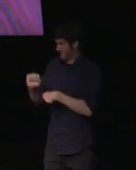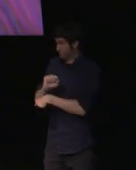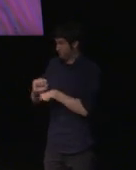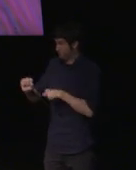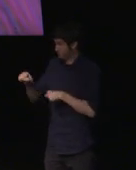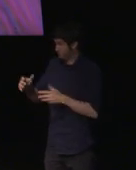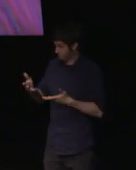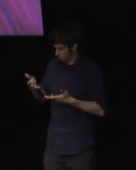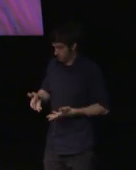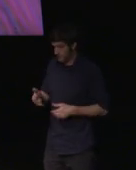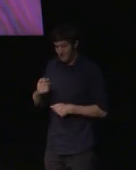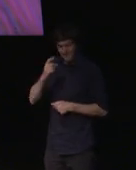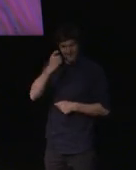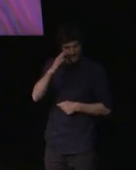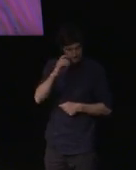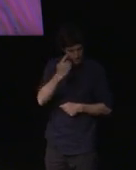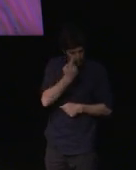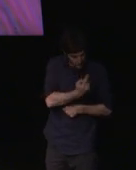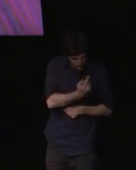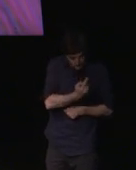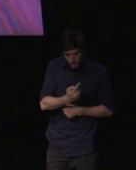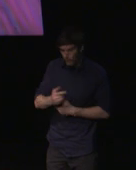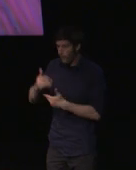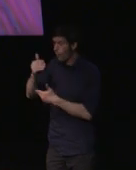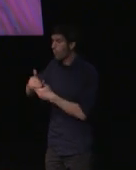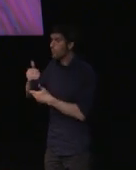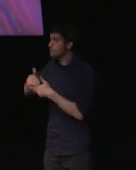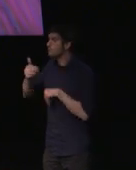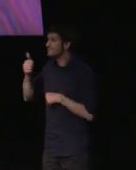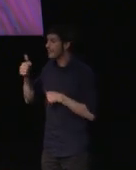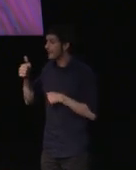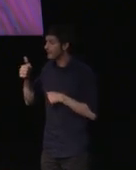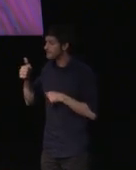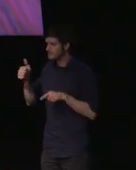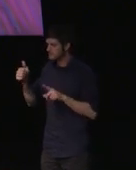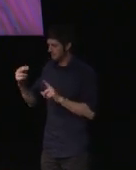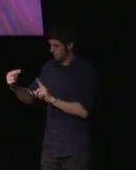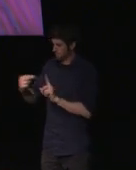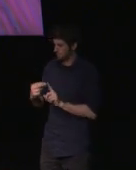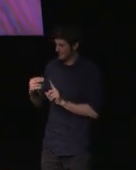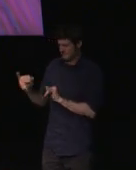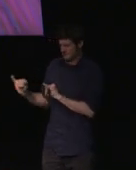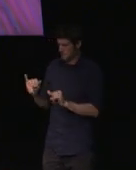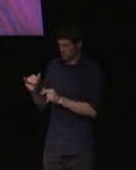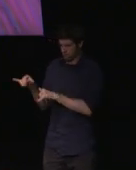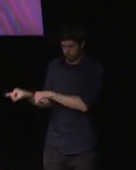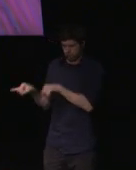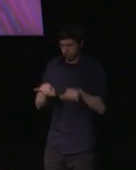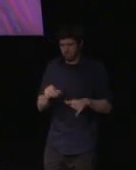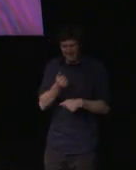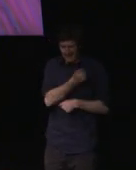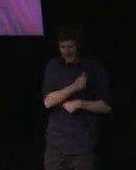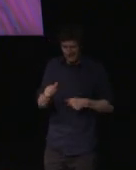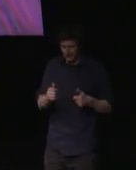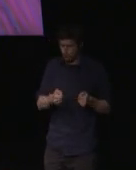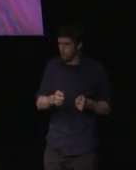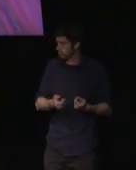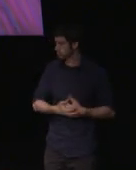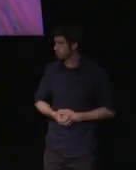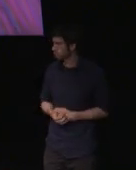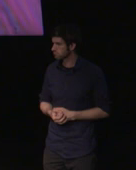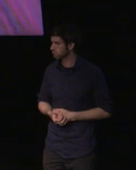Xbox One and Windows 10 do not see this any differently than any other game controller.